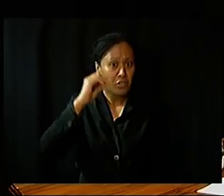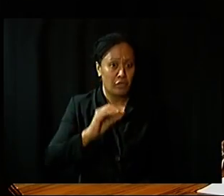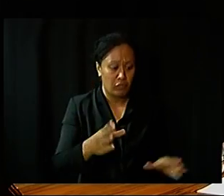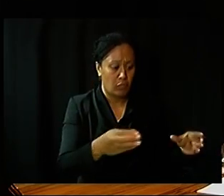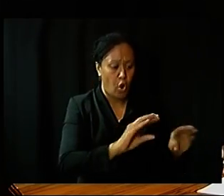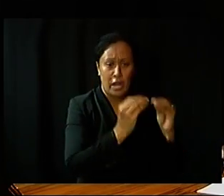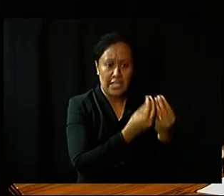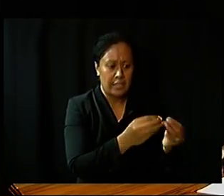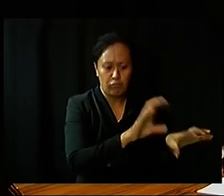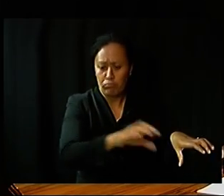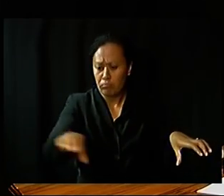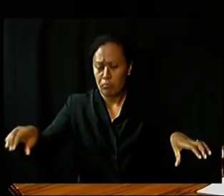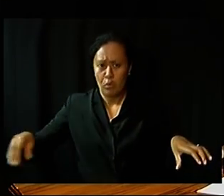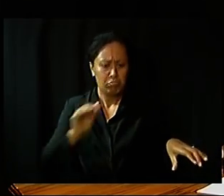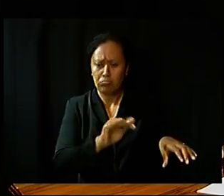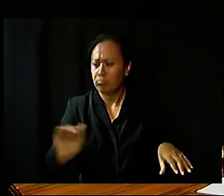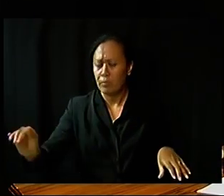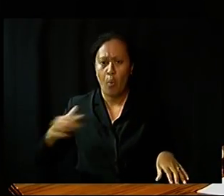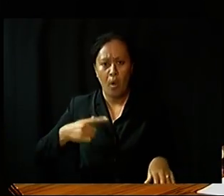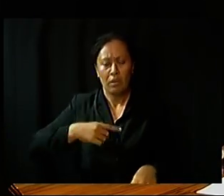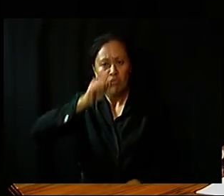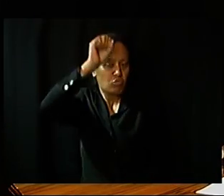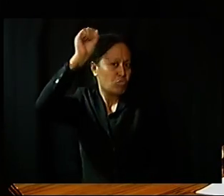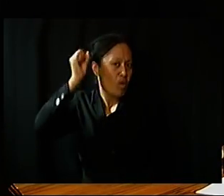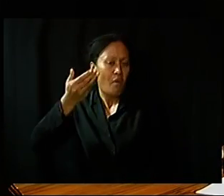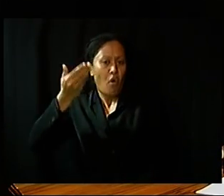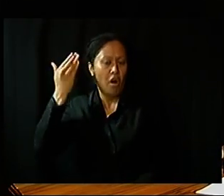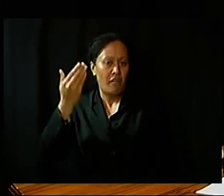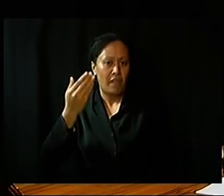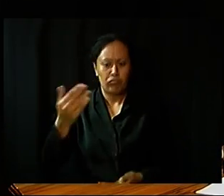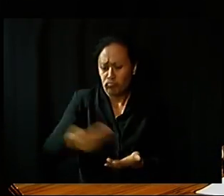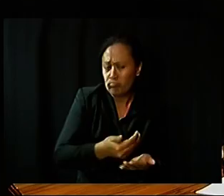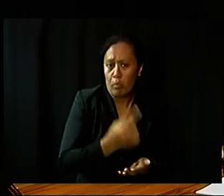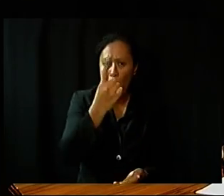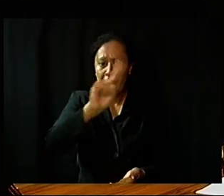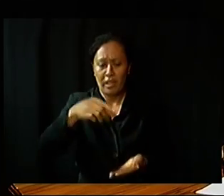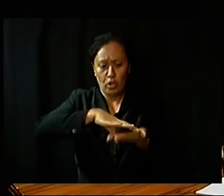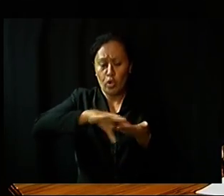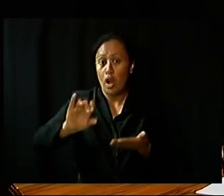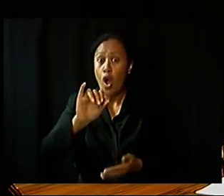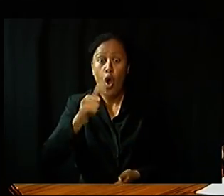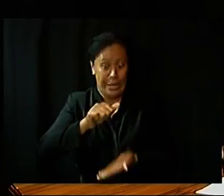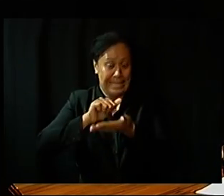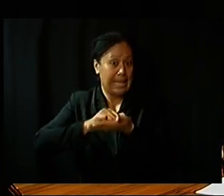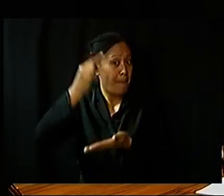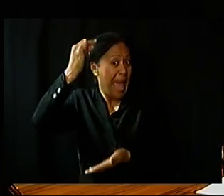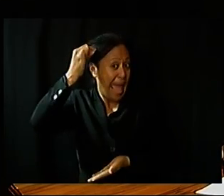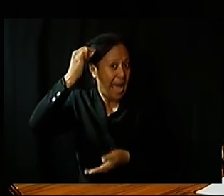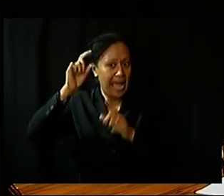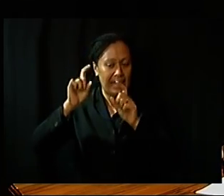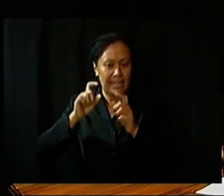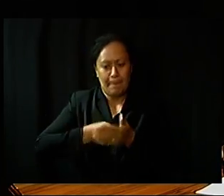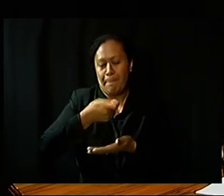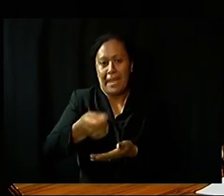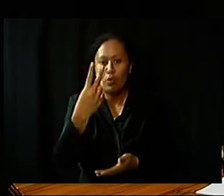different organizations will be approached to shave their hair and raise $1,000 or keep their hair for